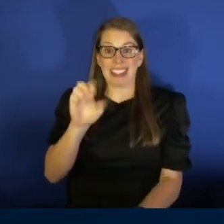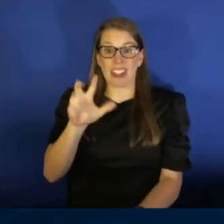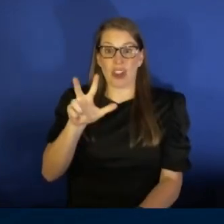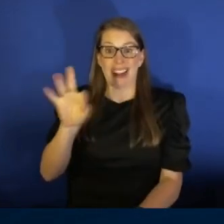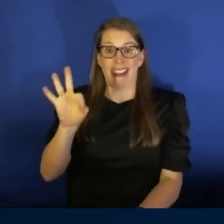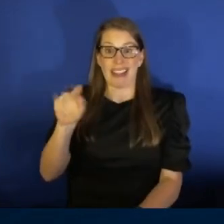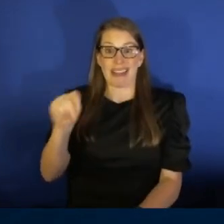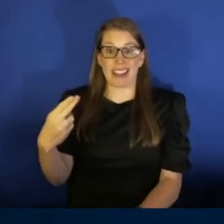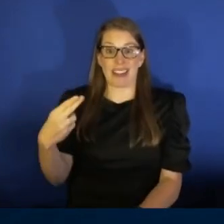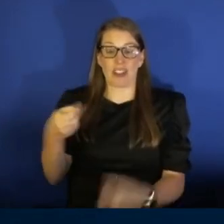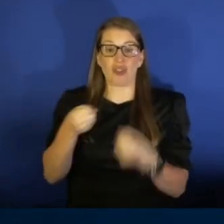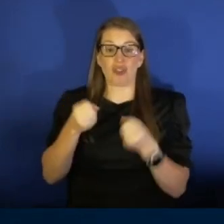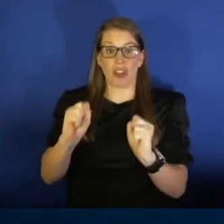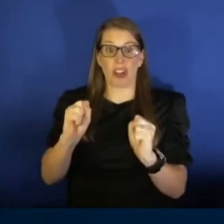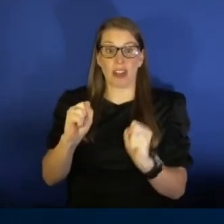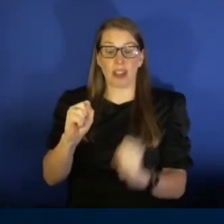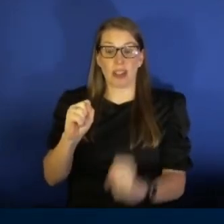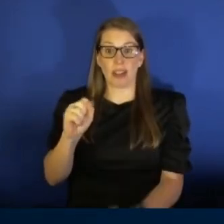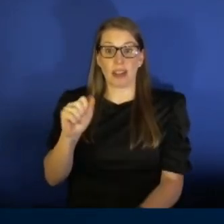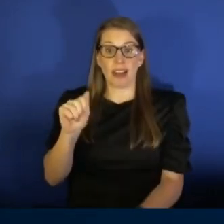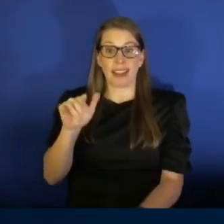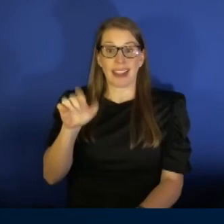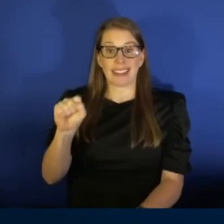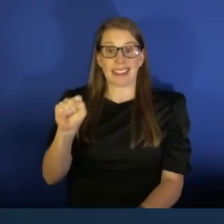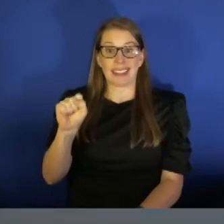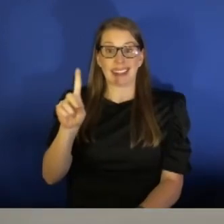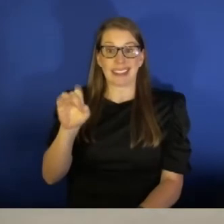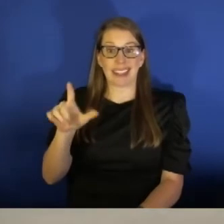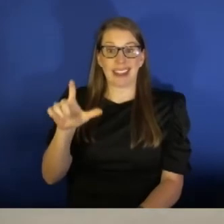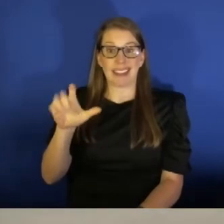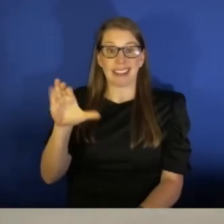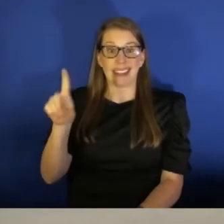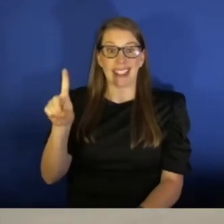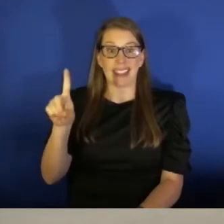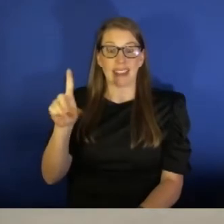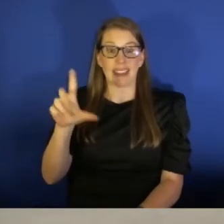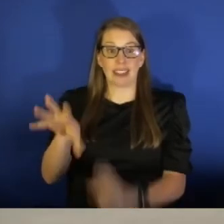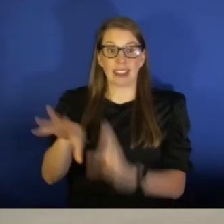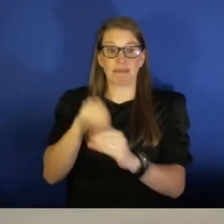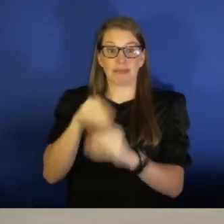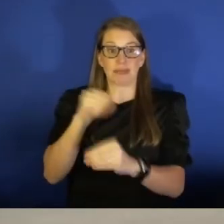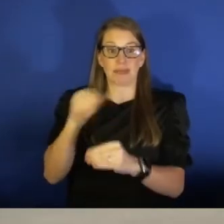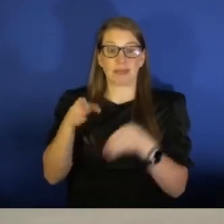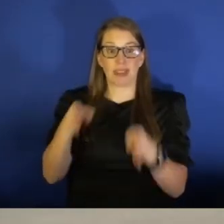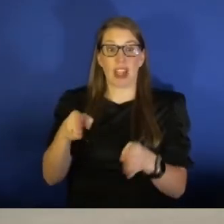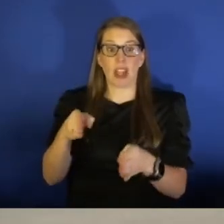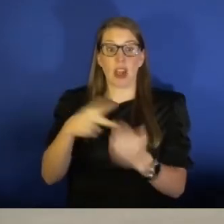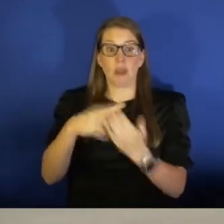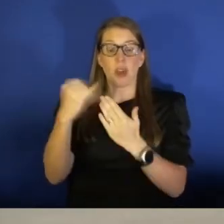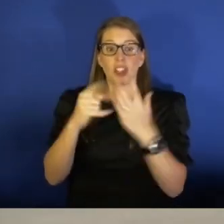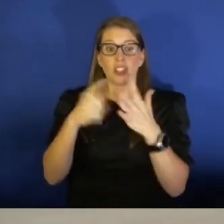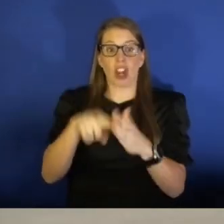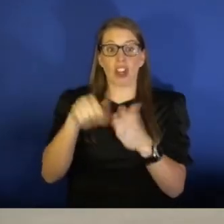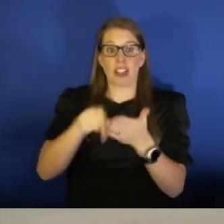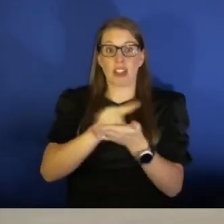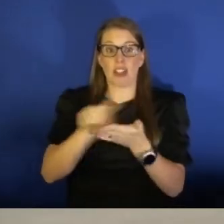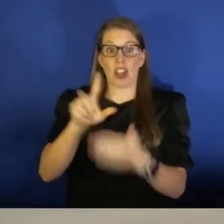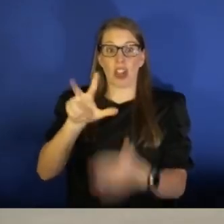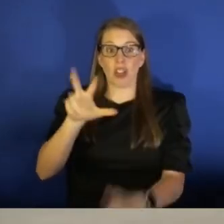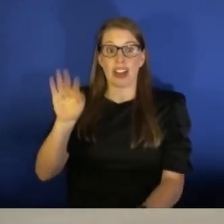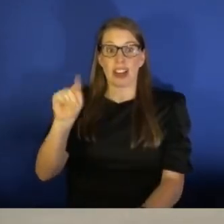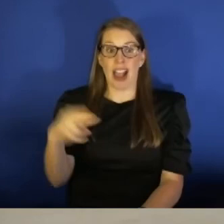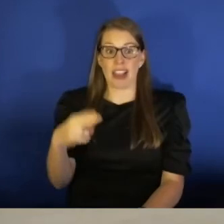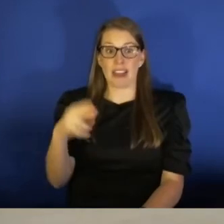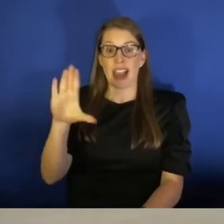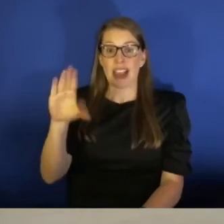is outside the ER with more on what you can expect. Jess, the project begins this week right here at 39th and Cambridge, and in the long